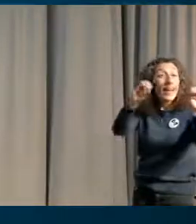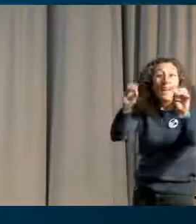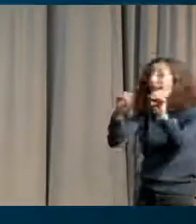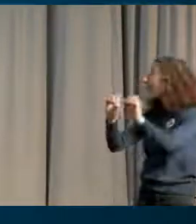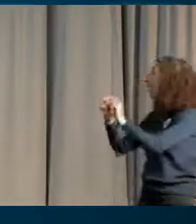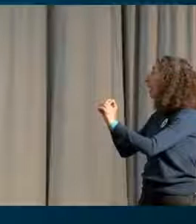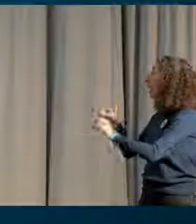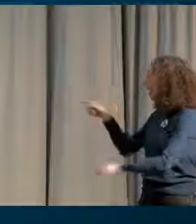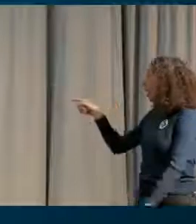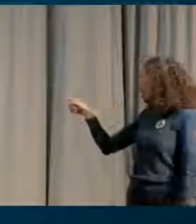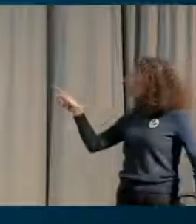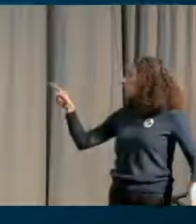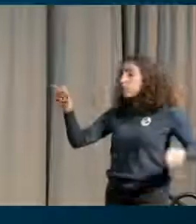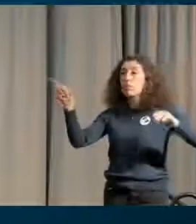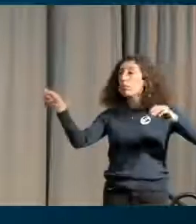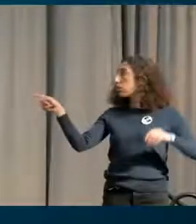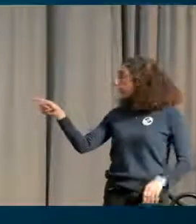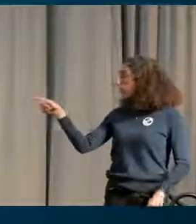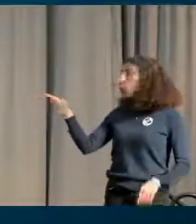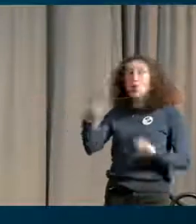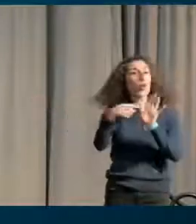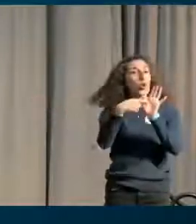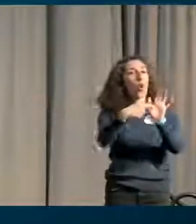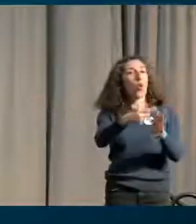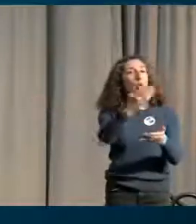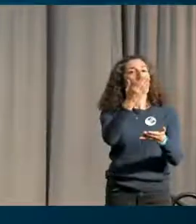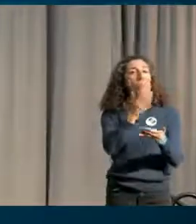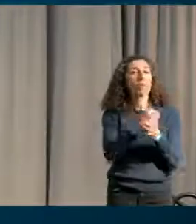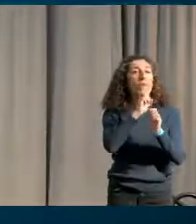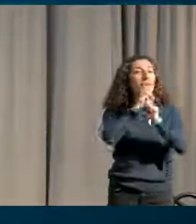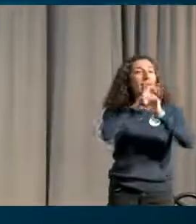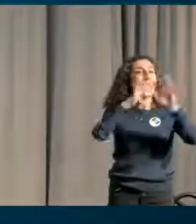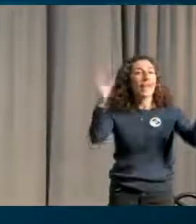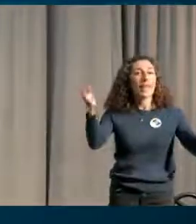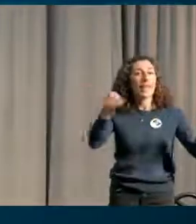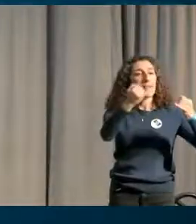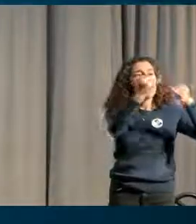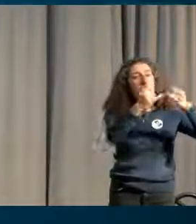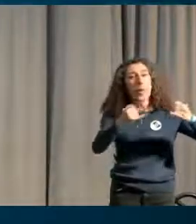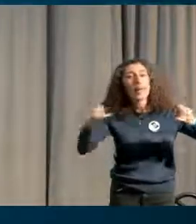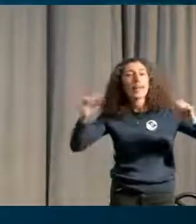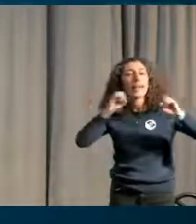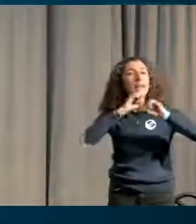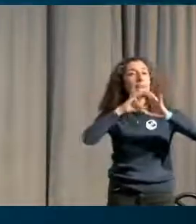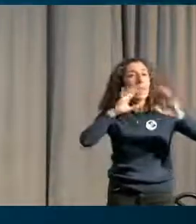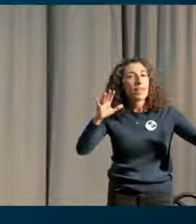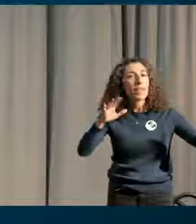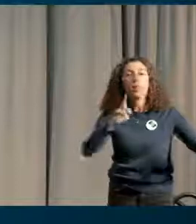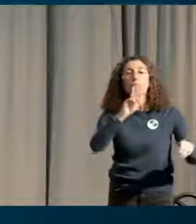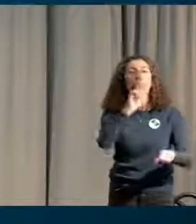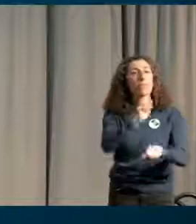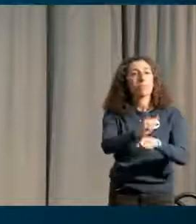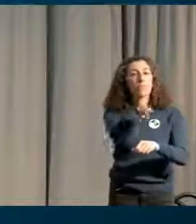seeing what's holding this beach ball in place is the air. Okay.